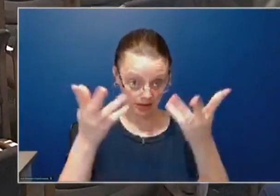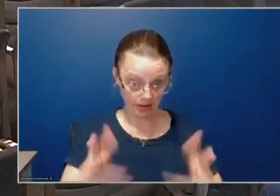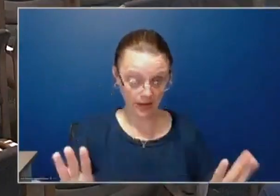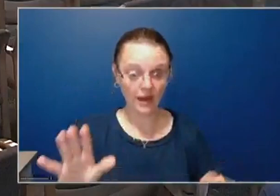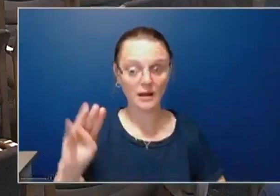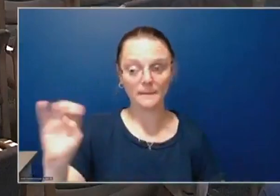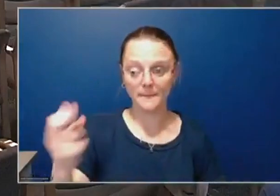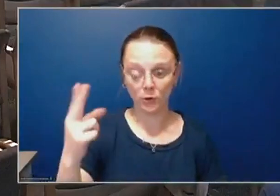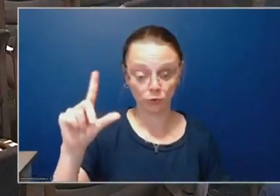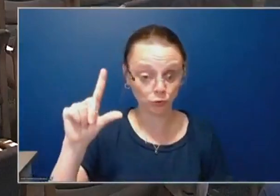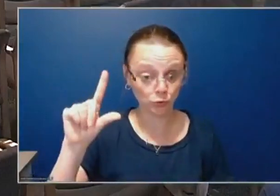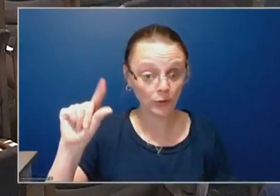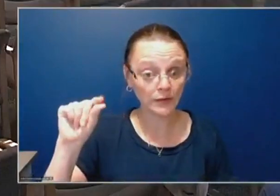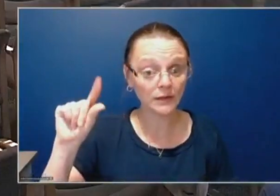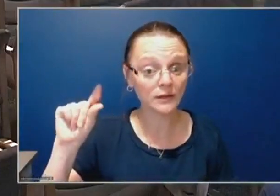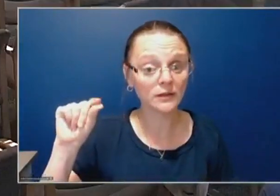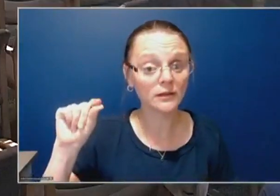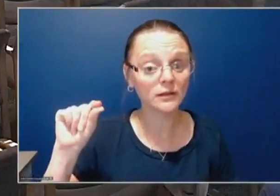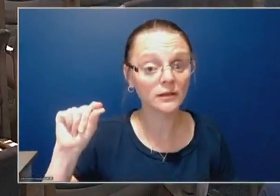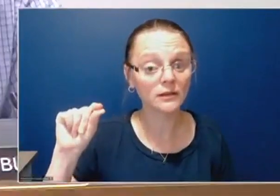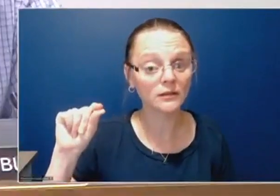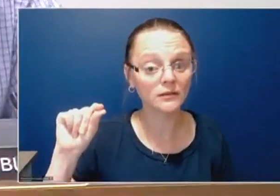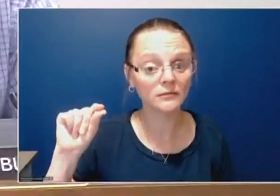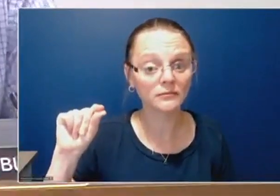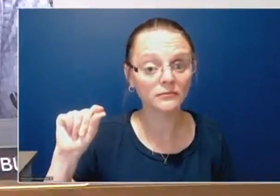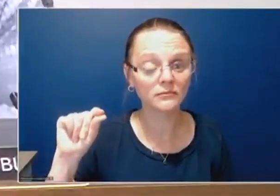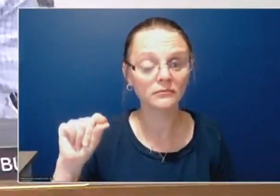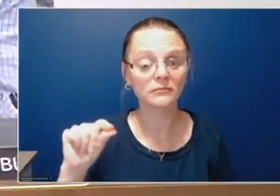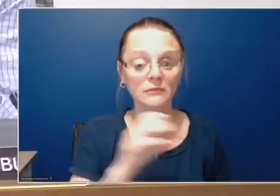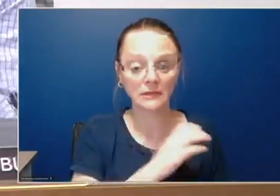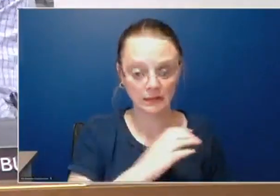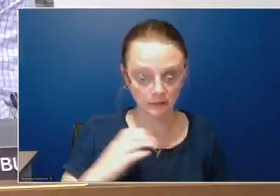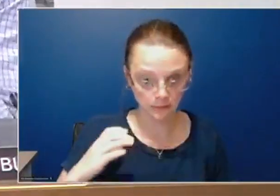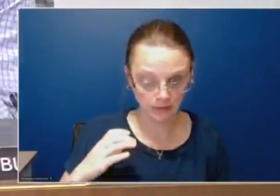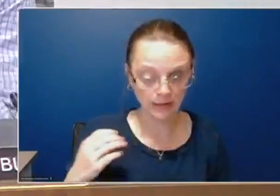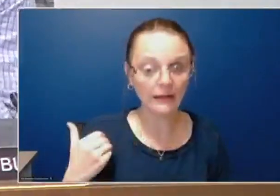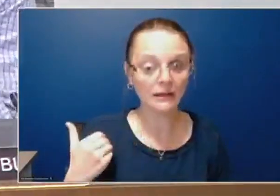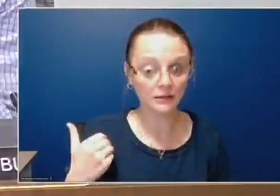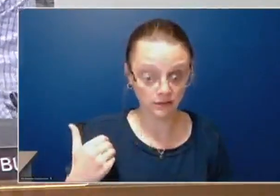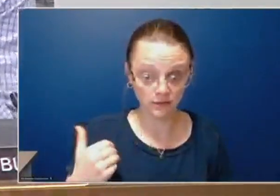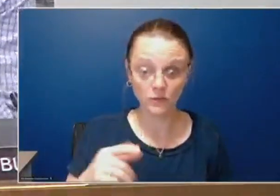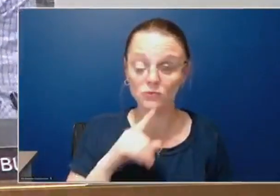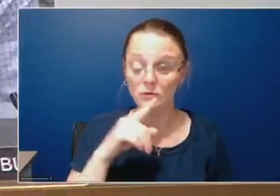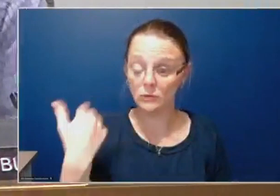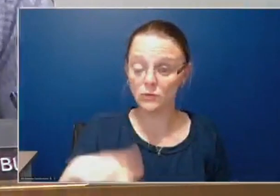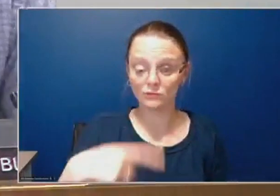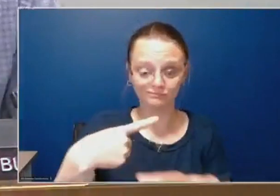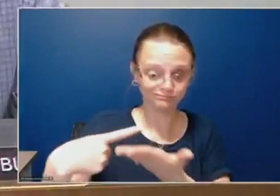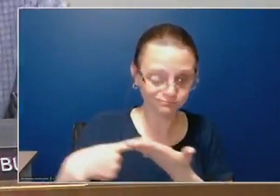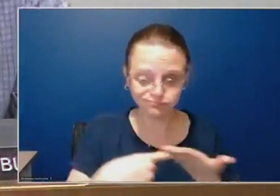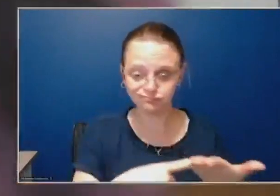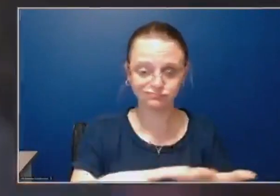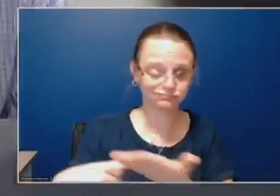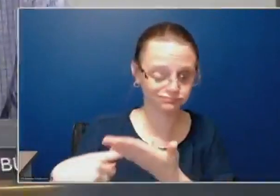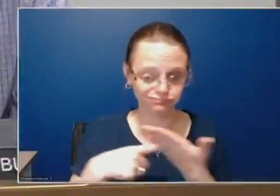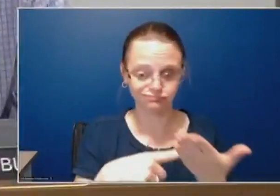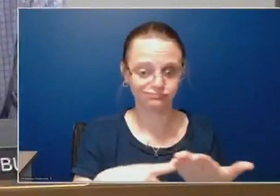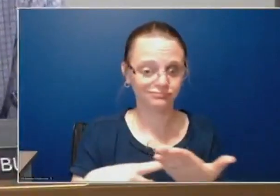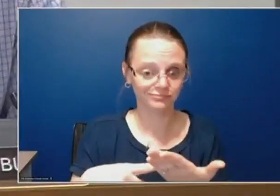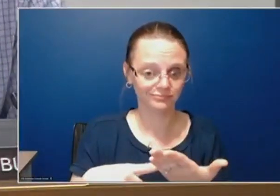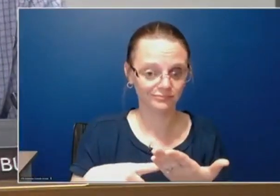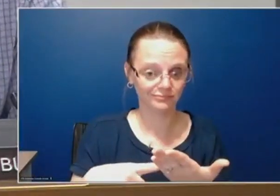20th, and the committee had quite an in-depth discussion of what the measure at that point